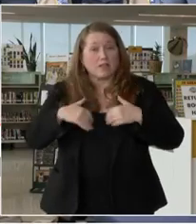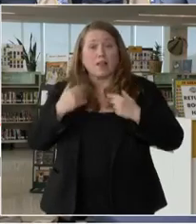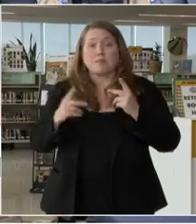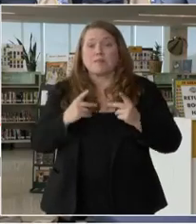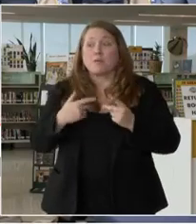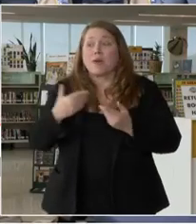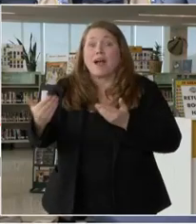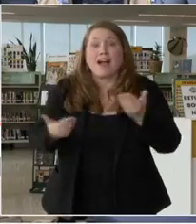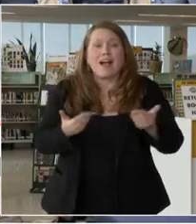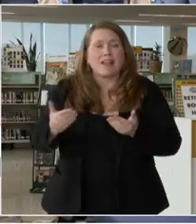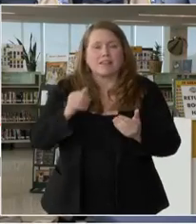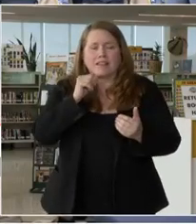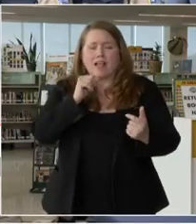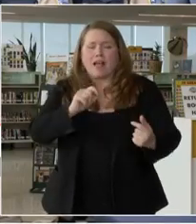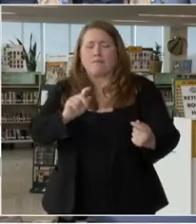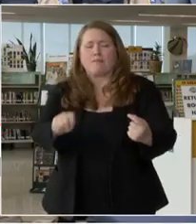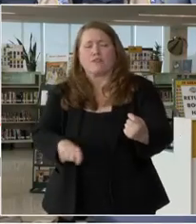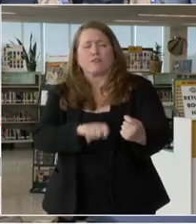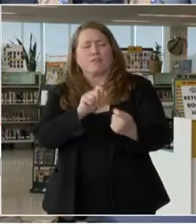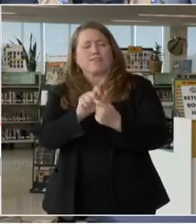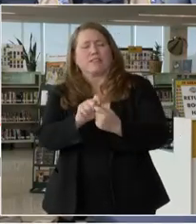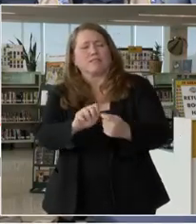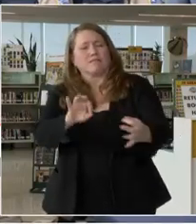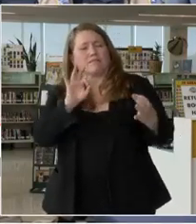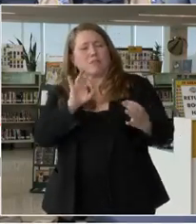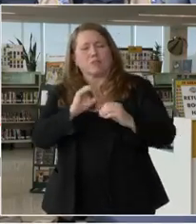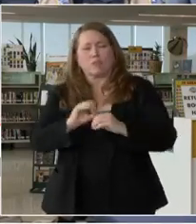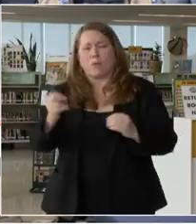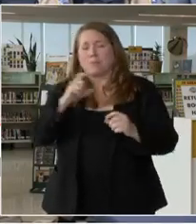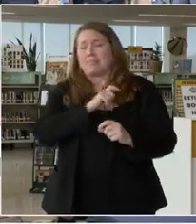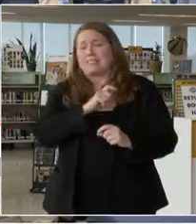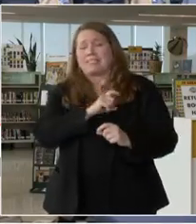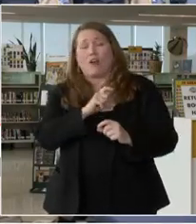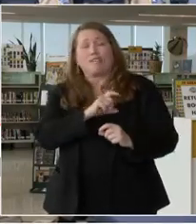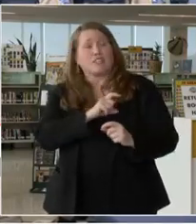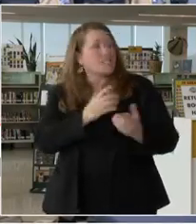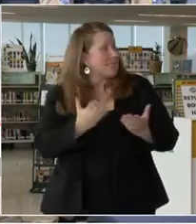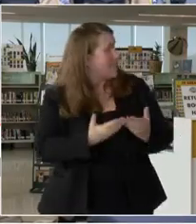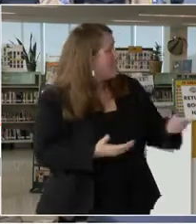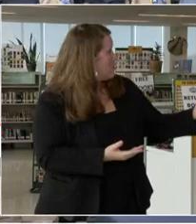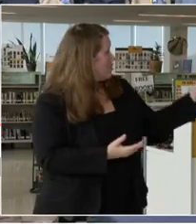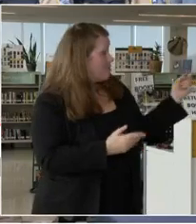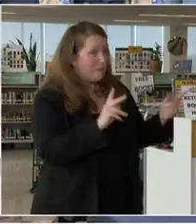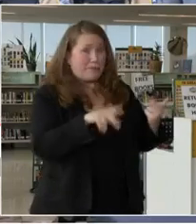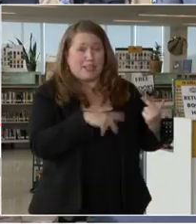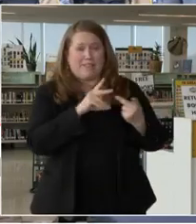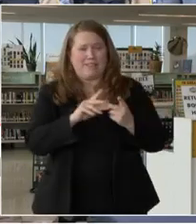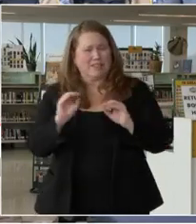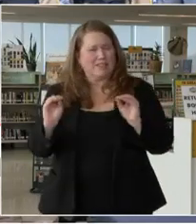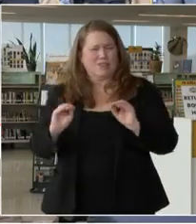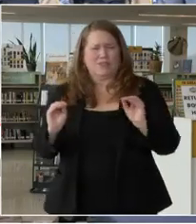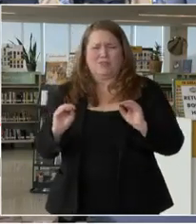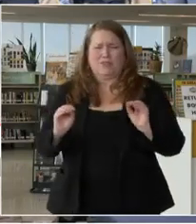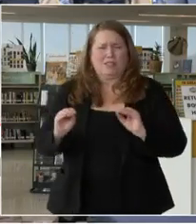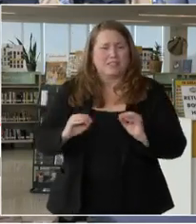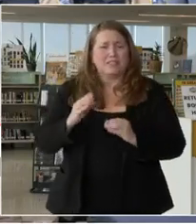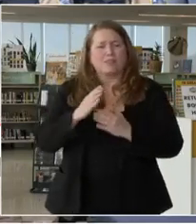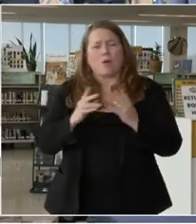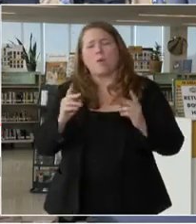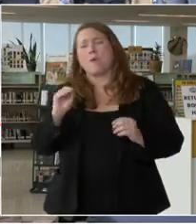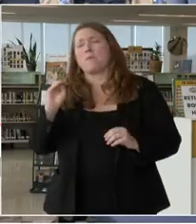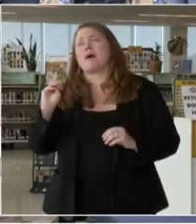are not perfect. I was not perfect. No police officer is perfect. None of these young people up here are perfect. Some people might think, oh my